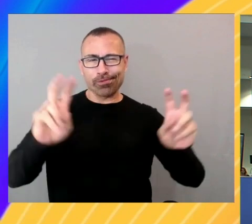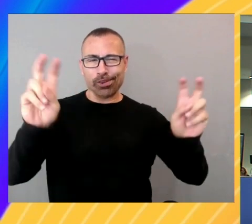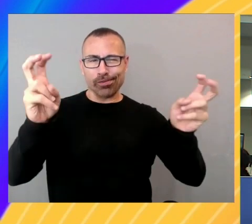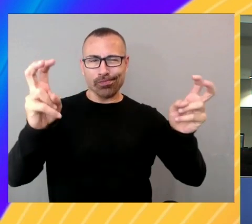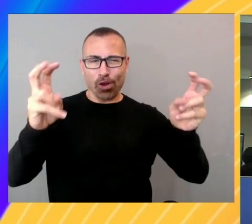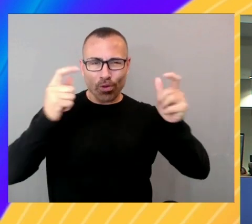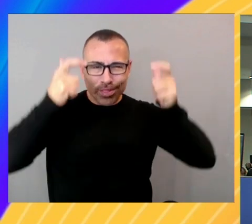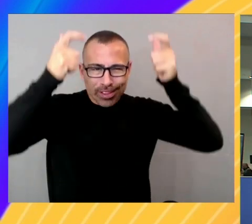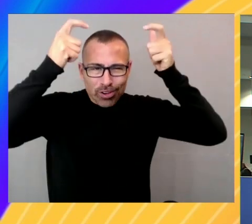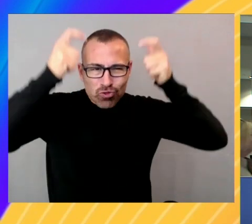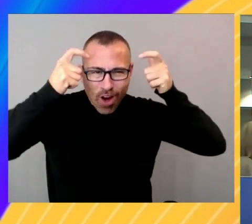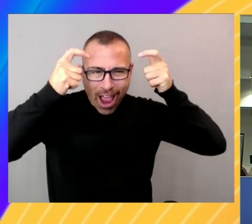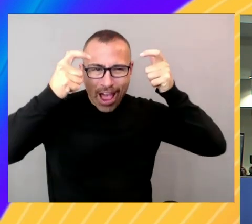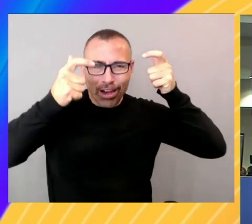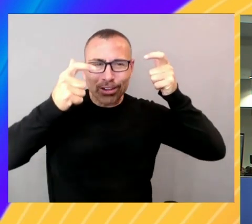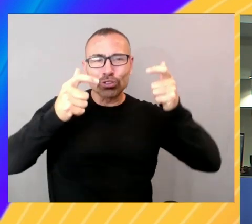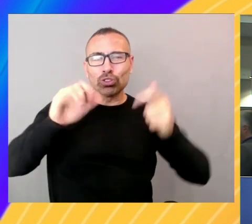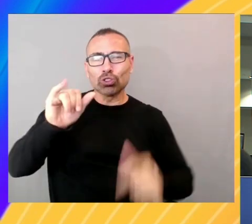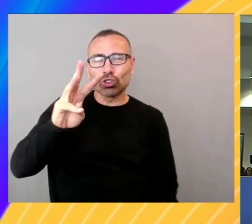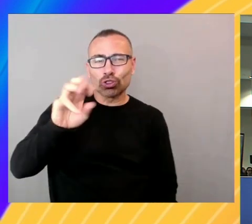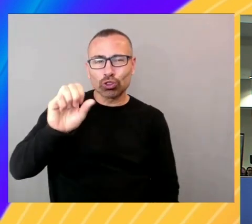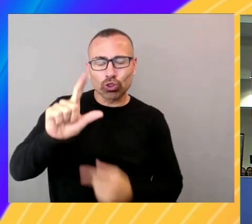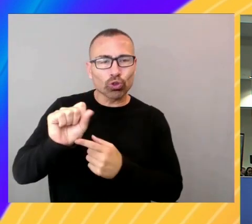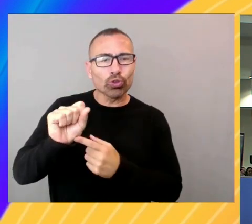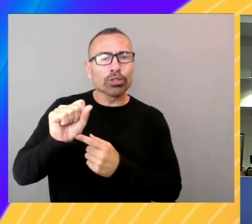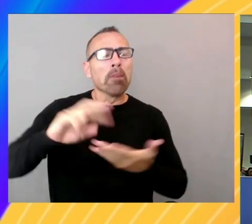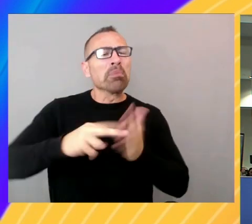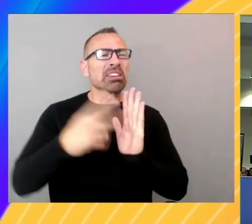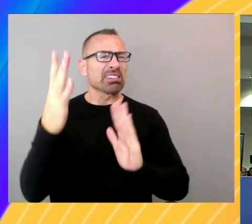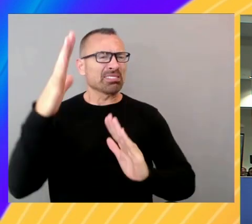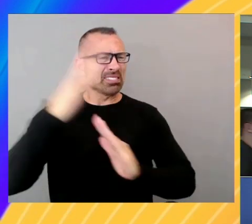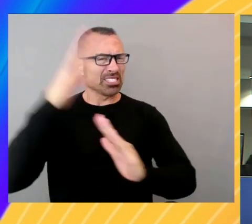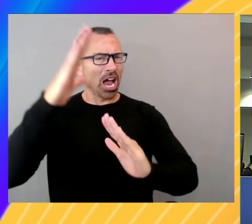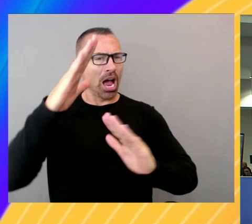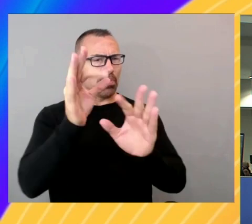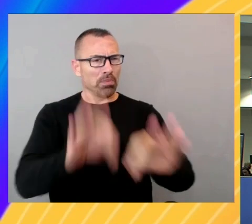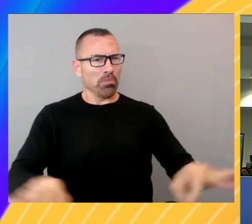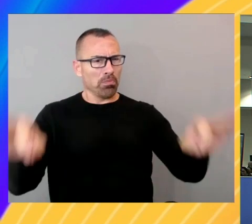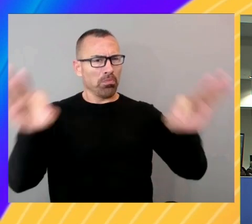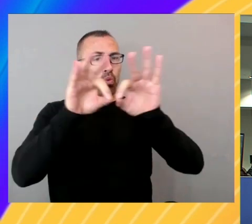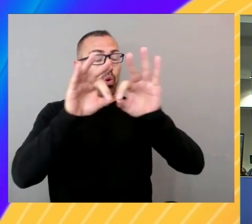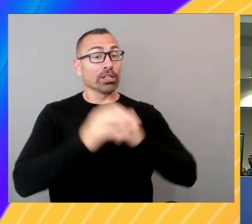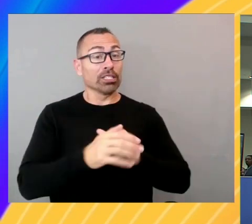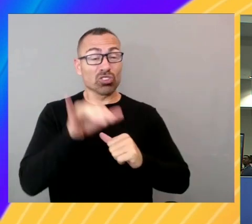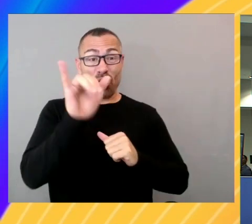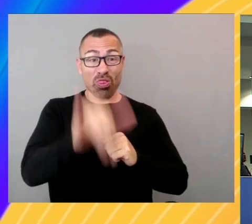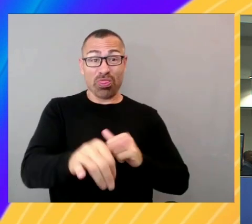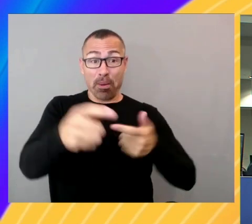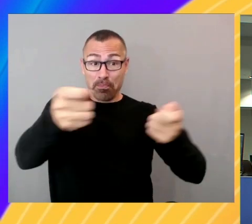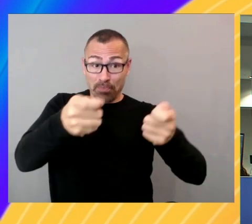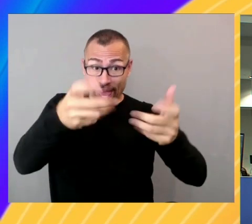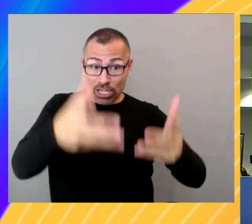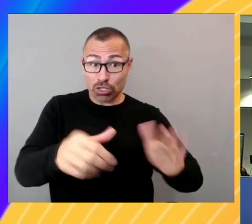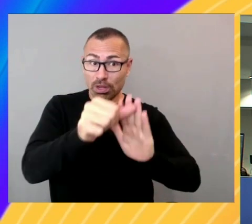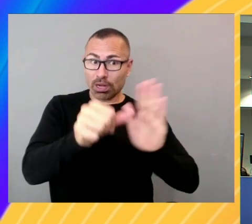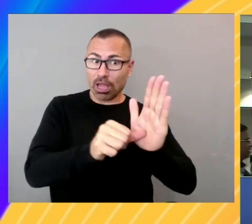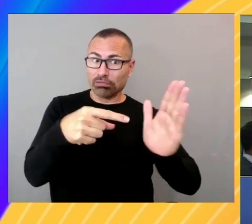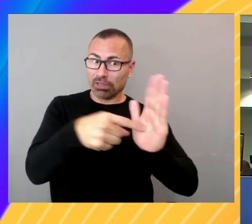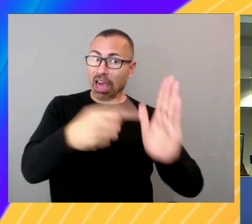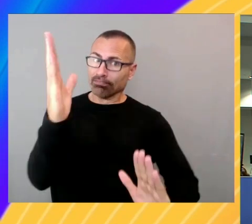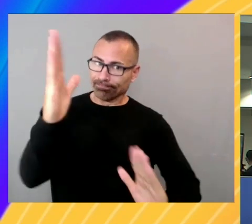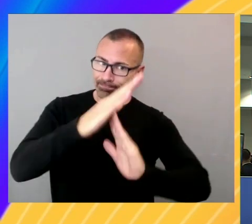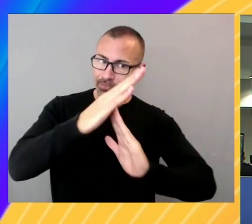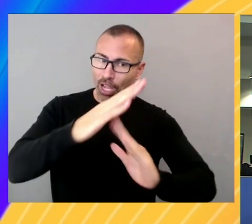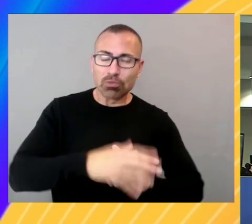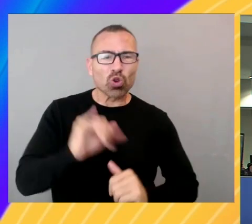other child accounts. If you think about, configuration management systems, if someone that's unauthorized gets access to that, they